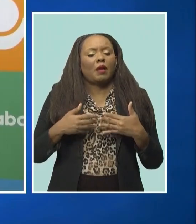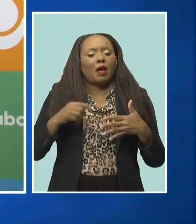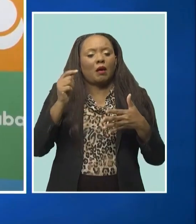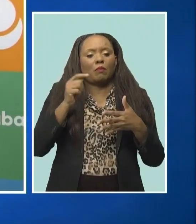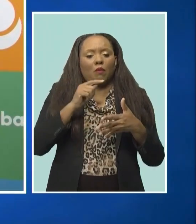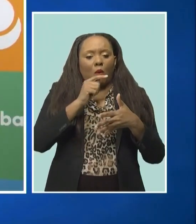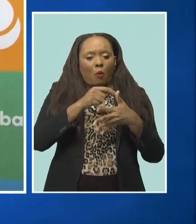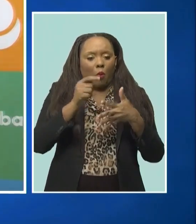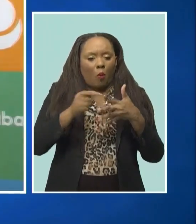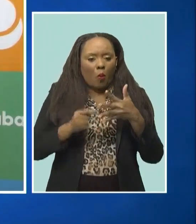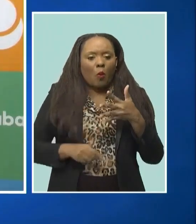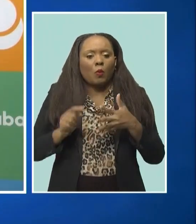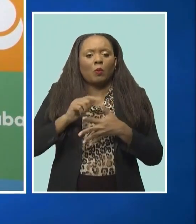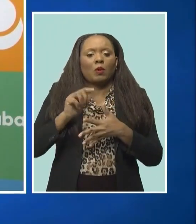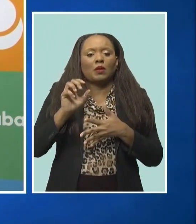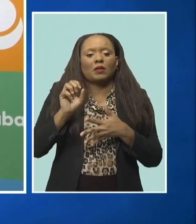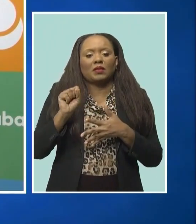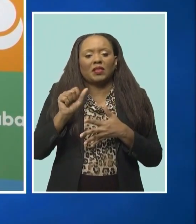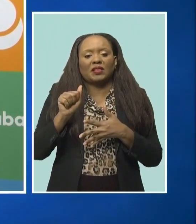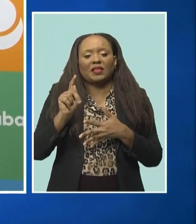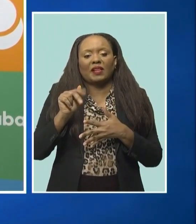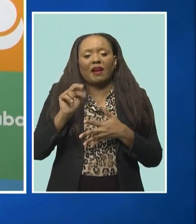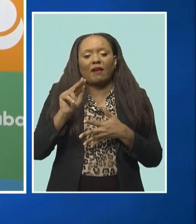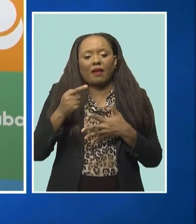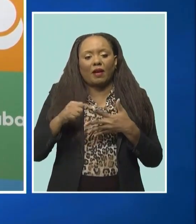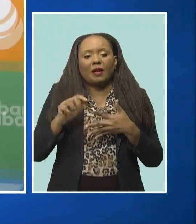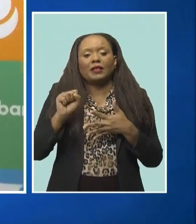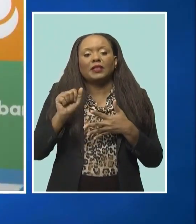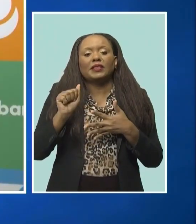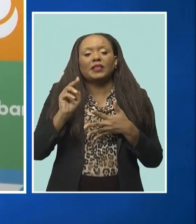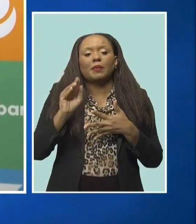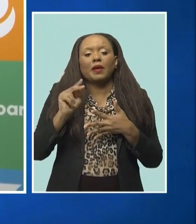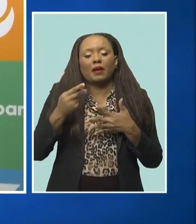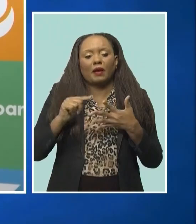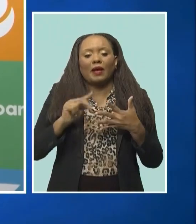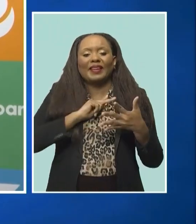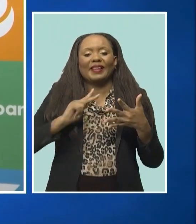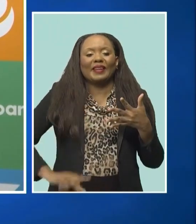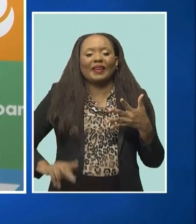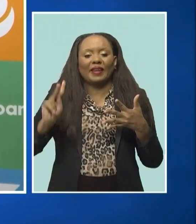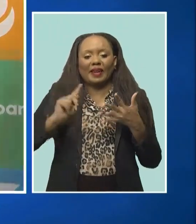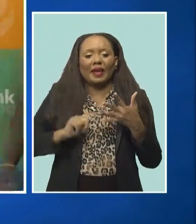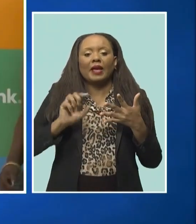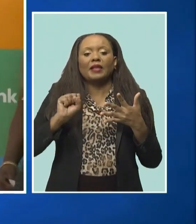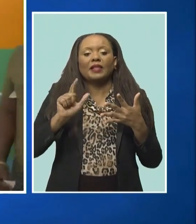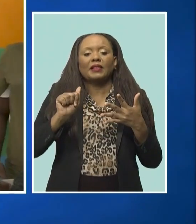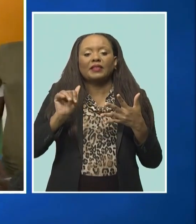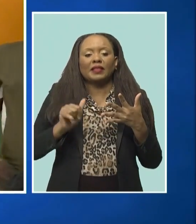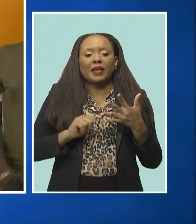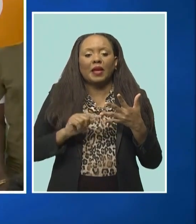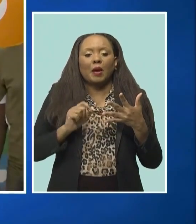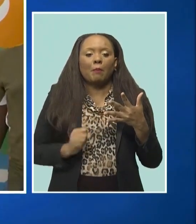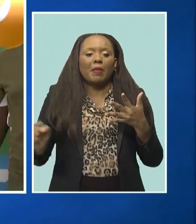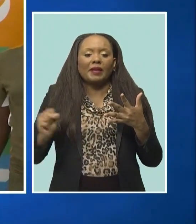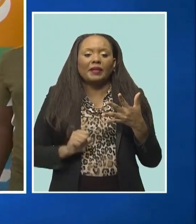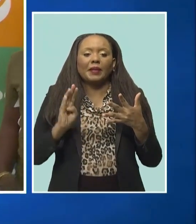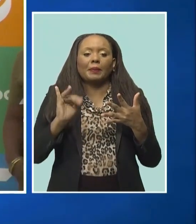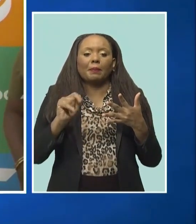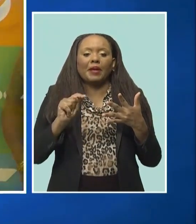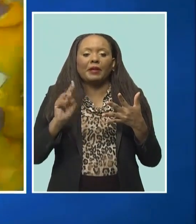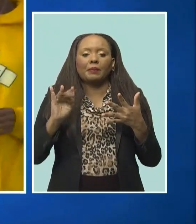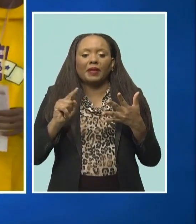receive very good feedback on that. It was very widespread, and we got really good feedback. So we are very happy to make